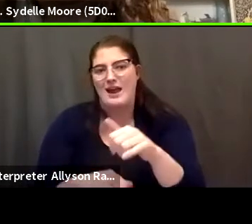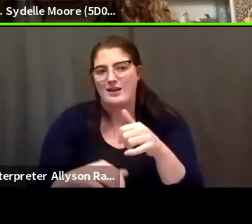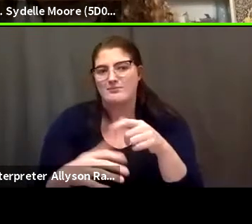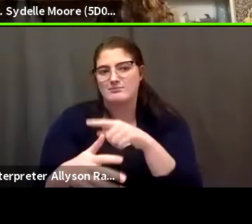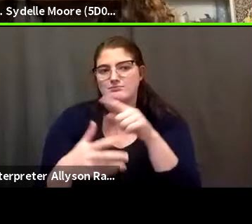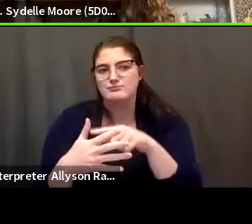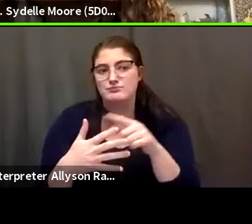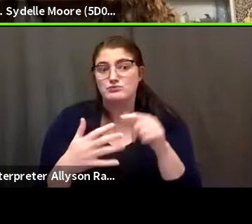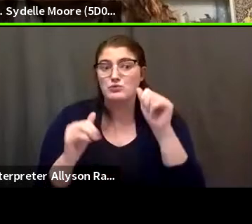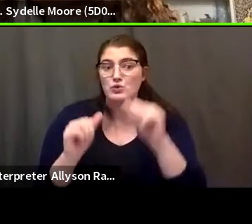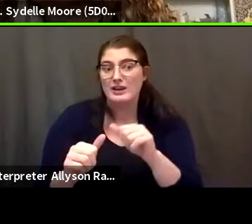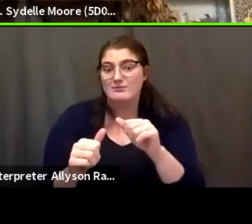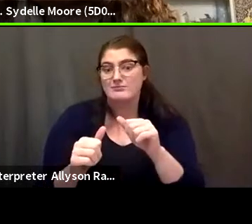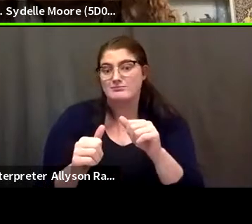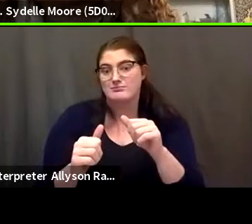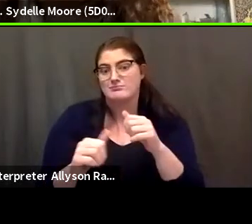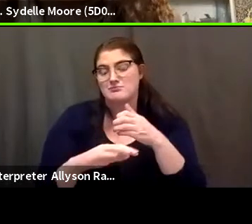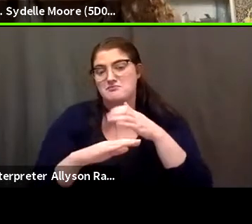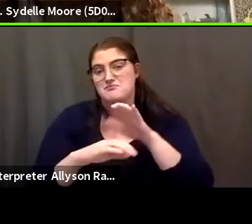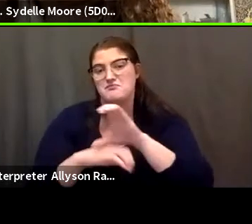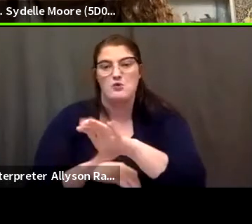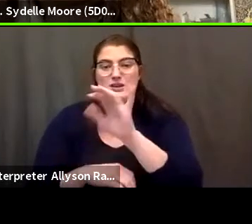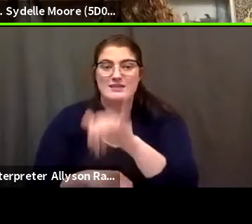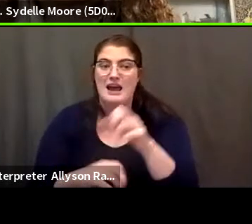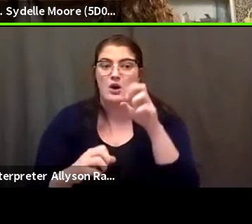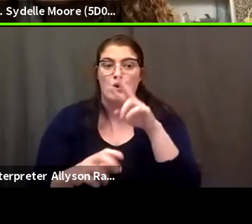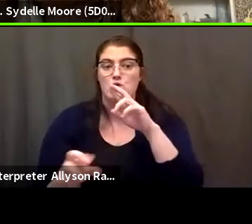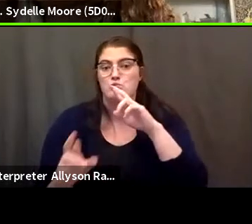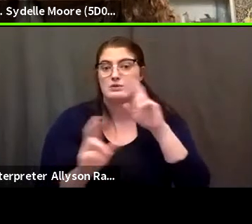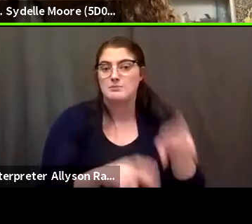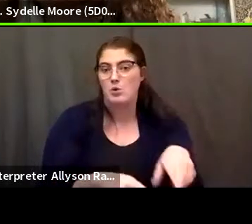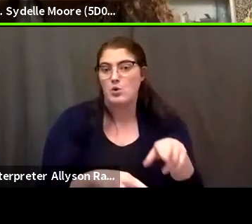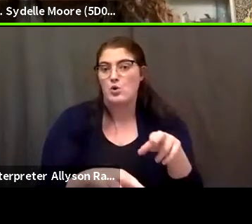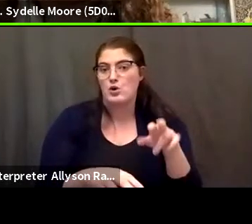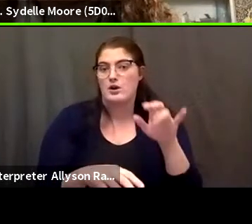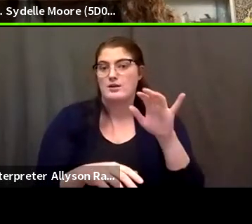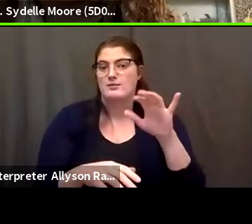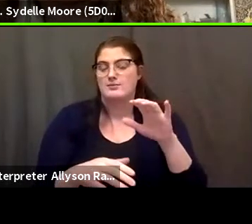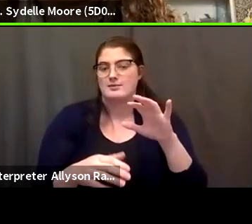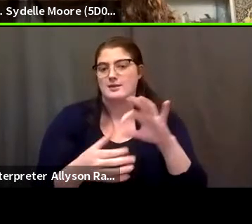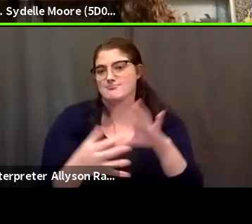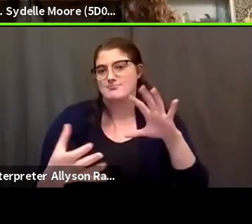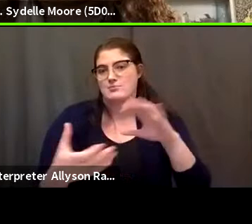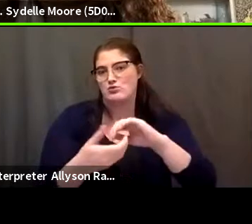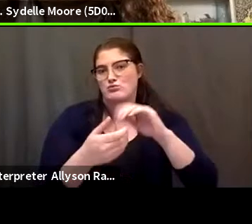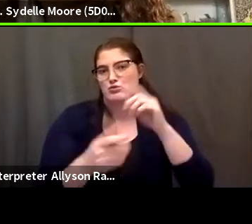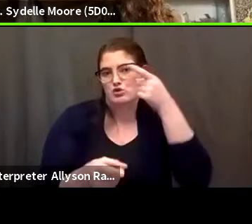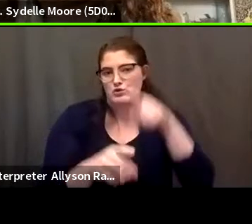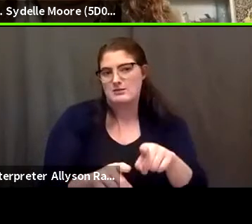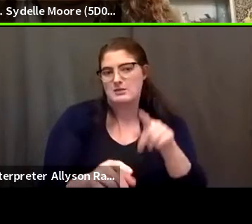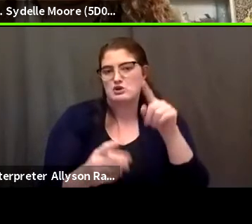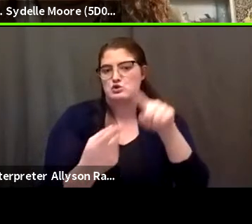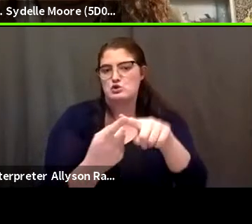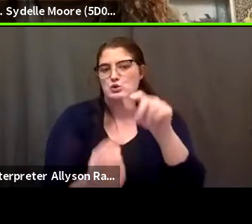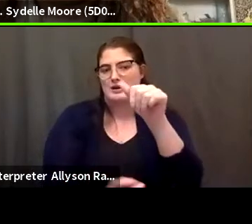clauses or report the breach of the agreement to ABRA, and they would take over